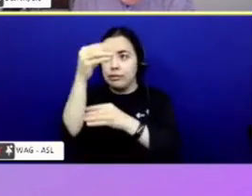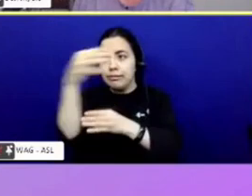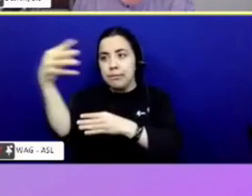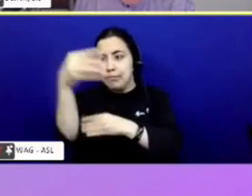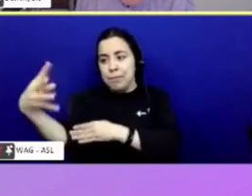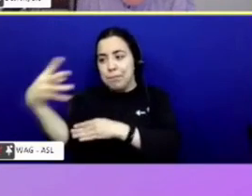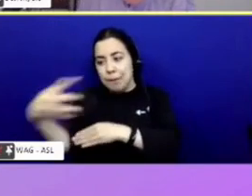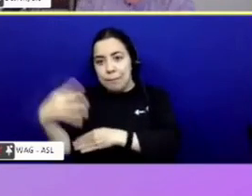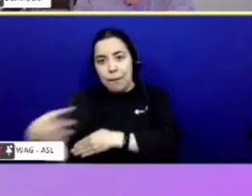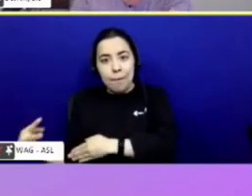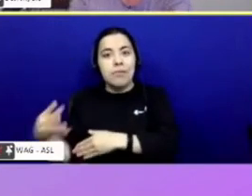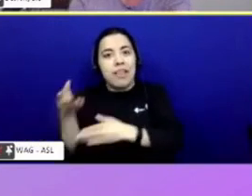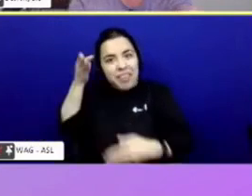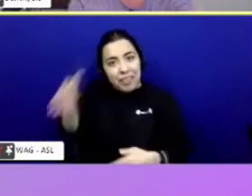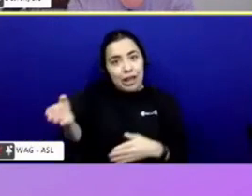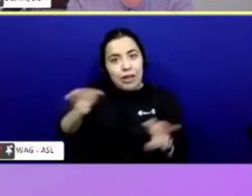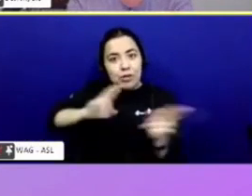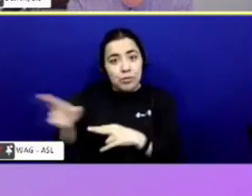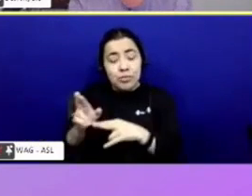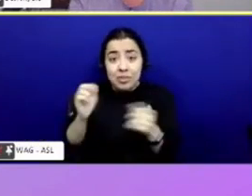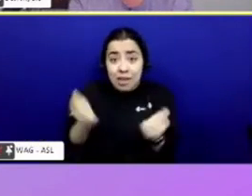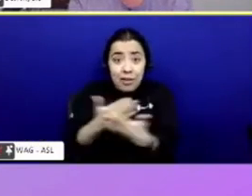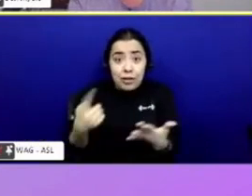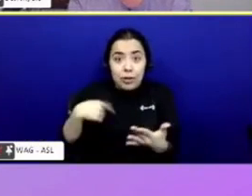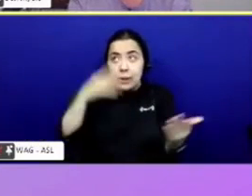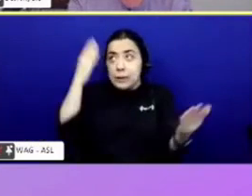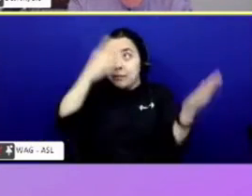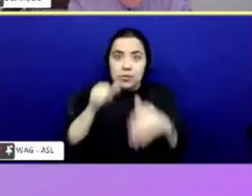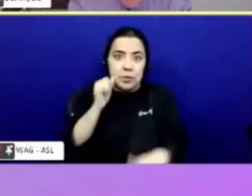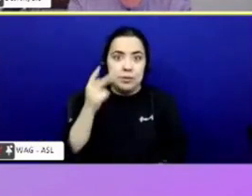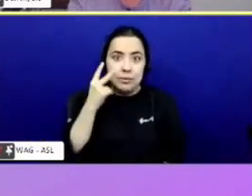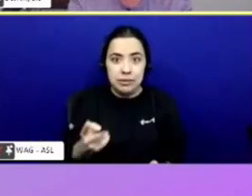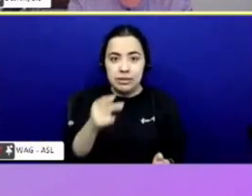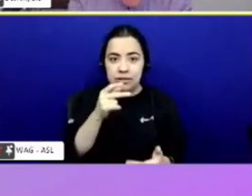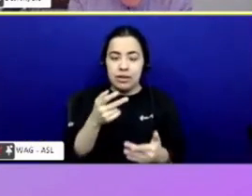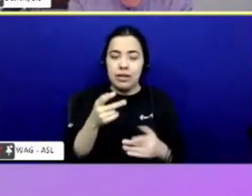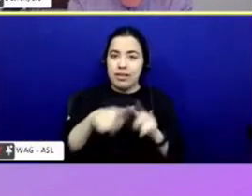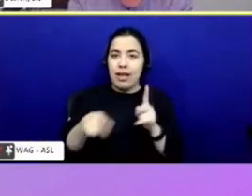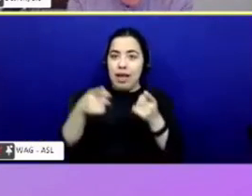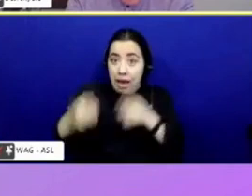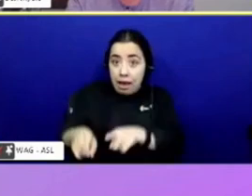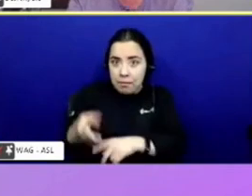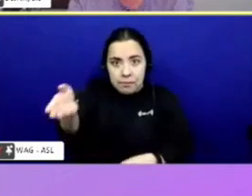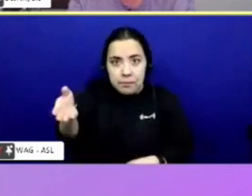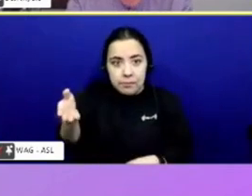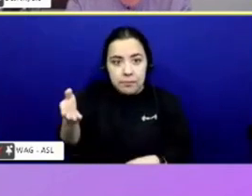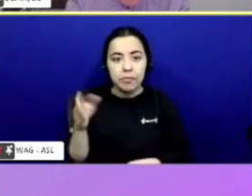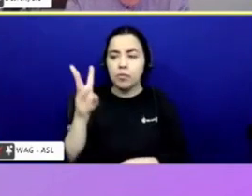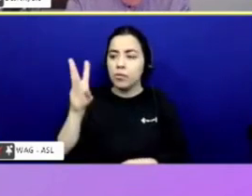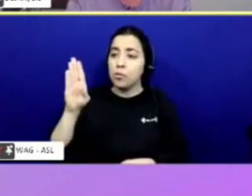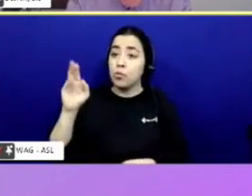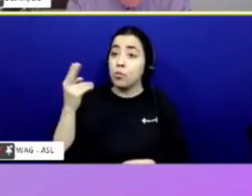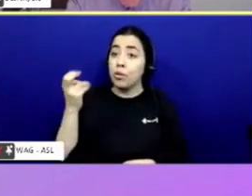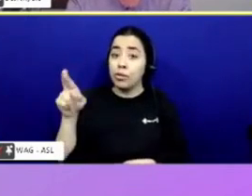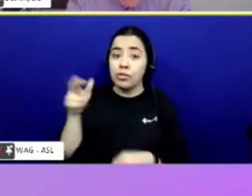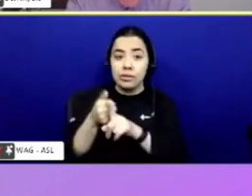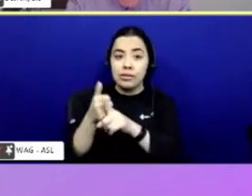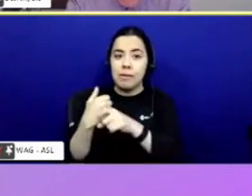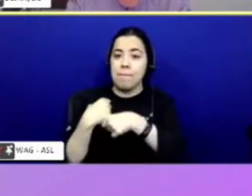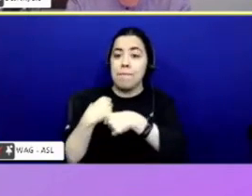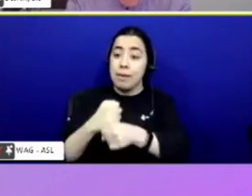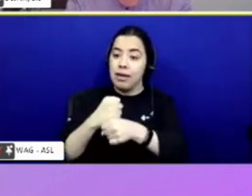us behind the scenes. And one of the points I want to hit on here is that browsers don't just make the accessibility